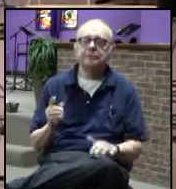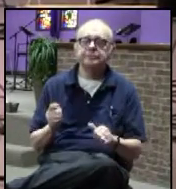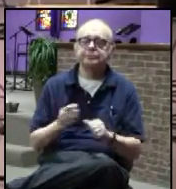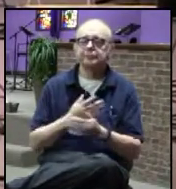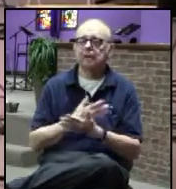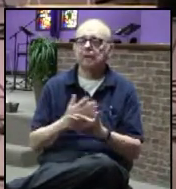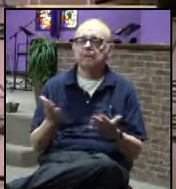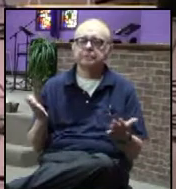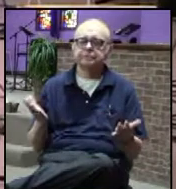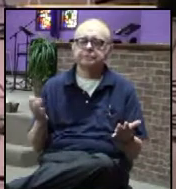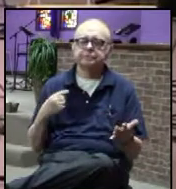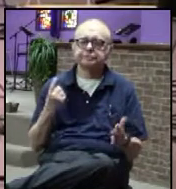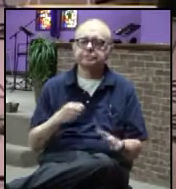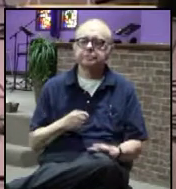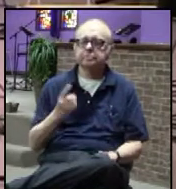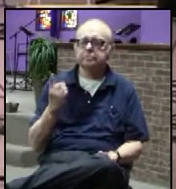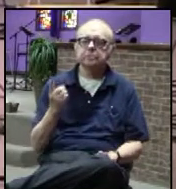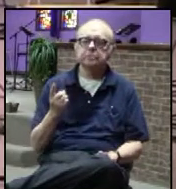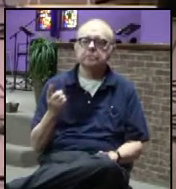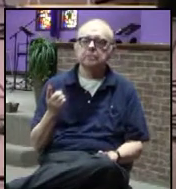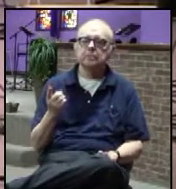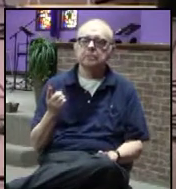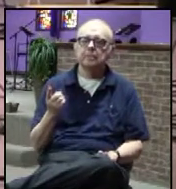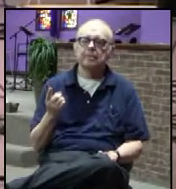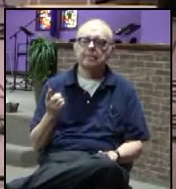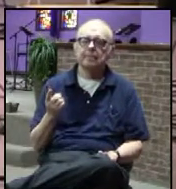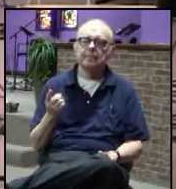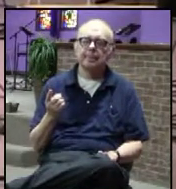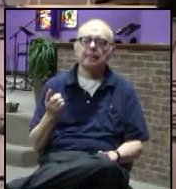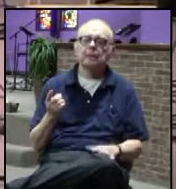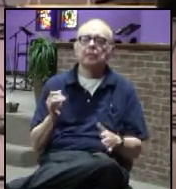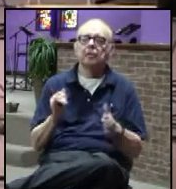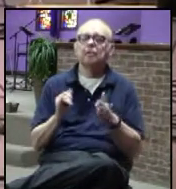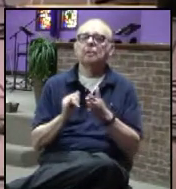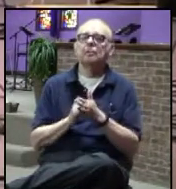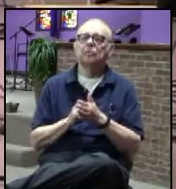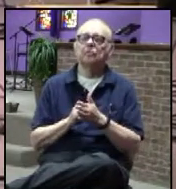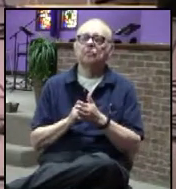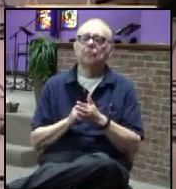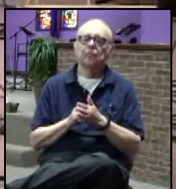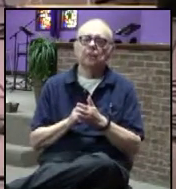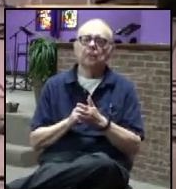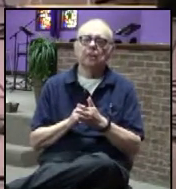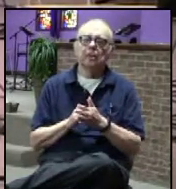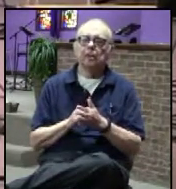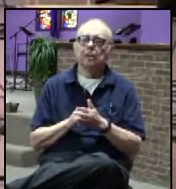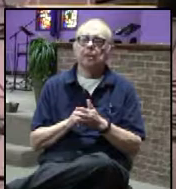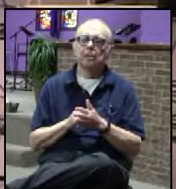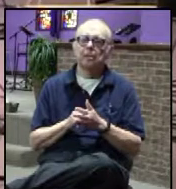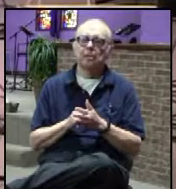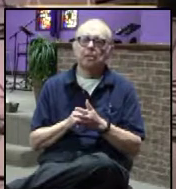thing we need to understand is that